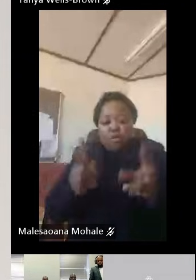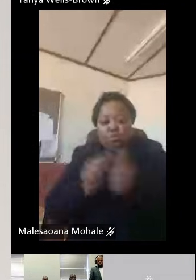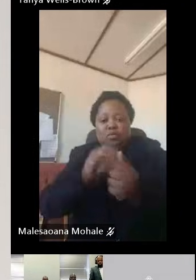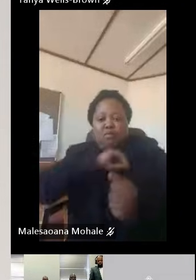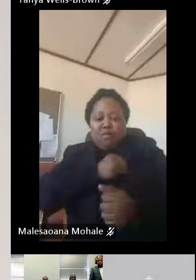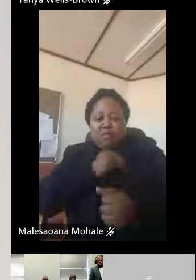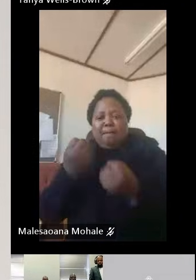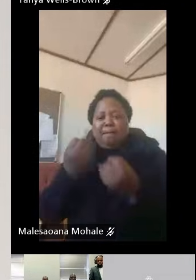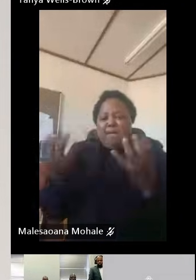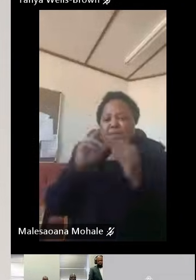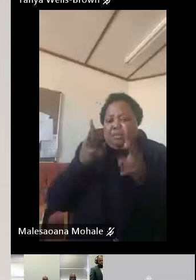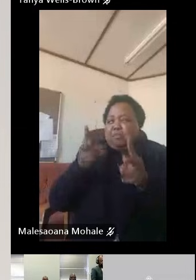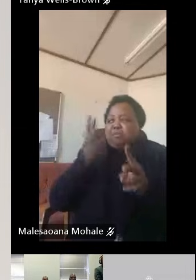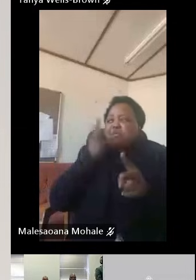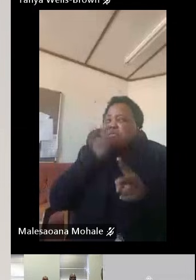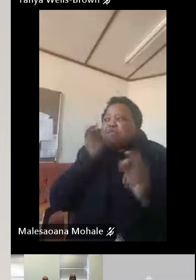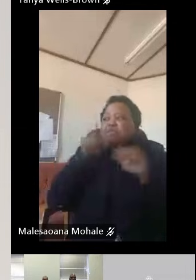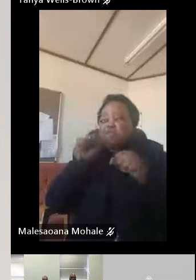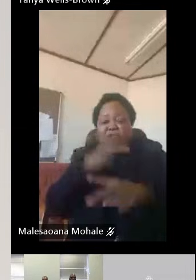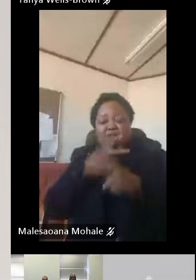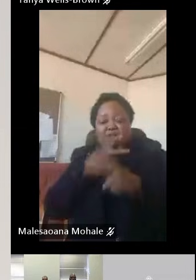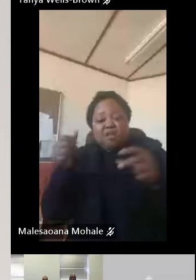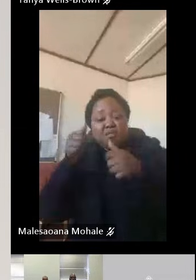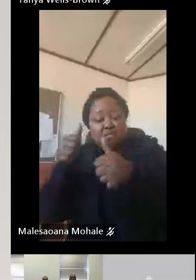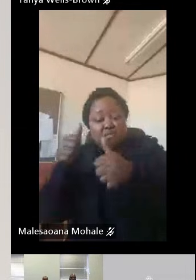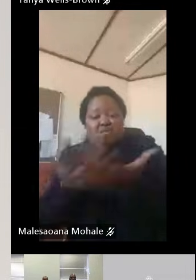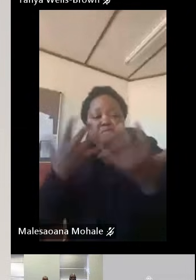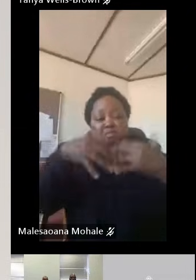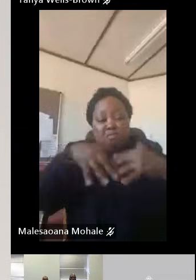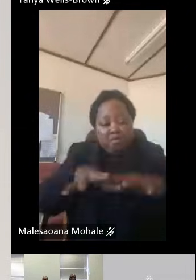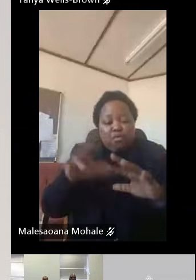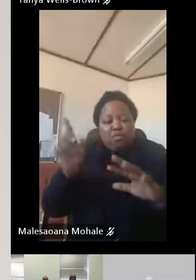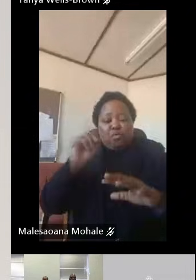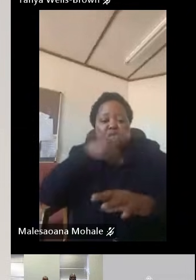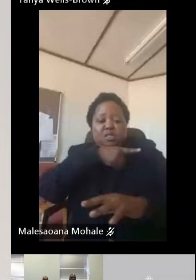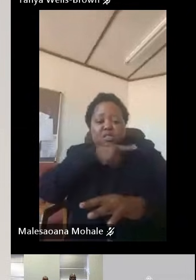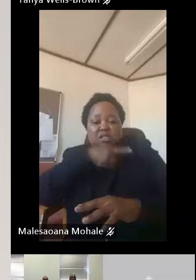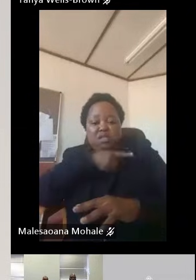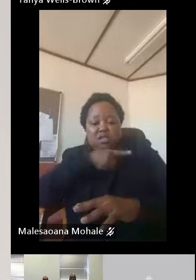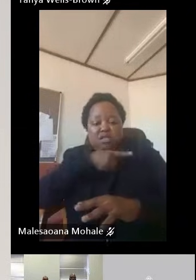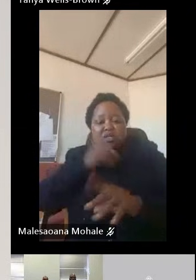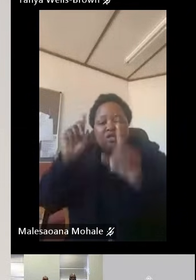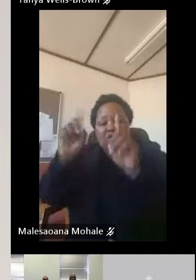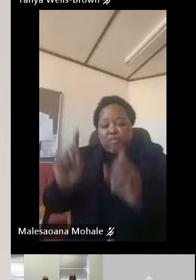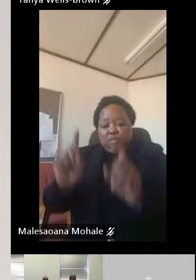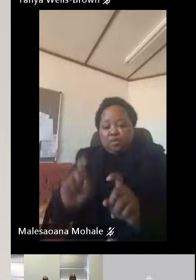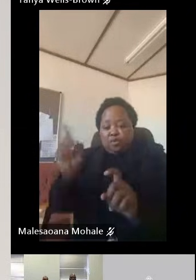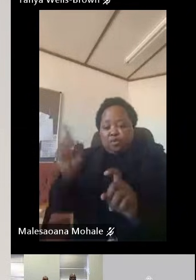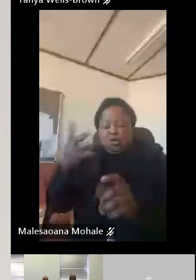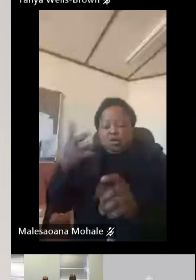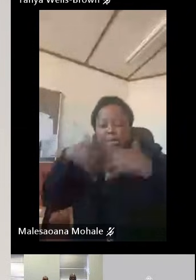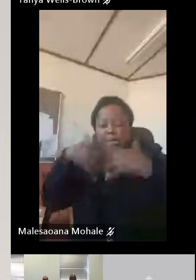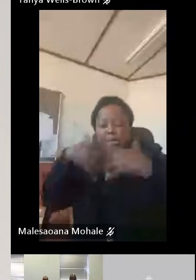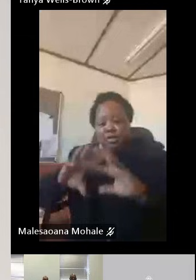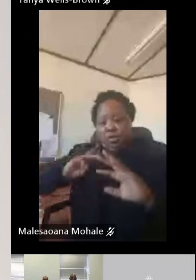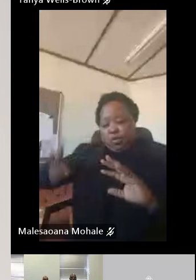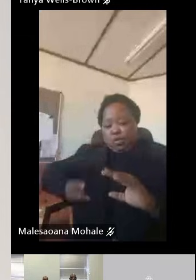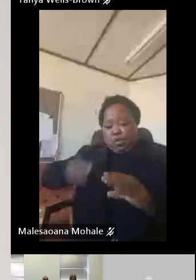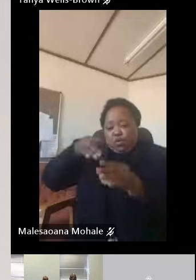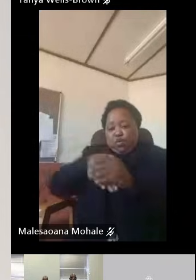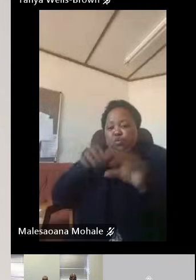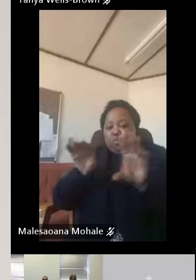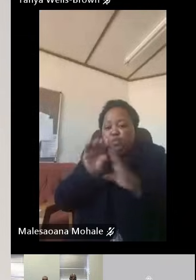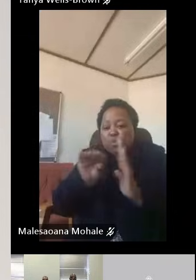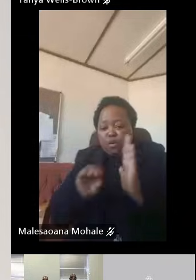yes, we are very good in mainstreaming gender, in particular mainstreaming women into our programming.